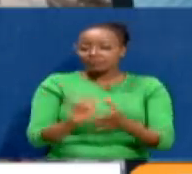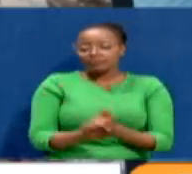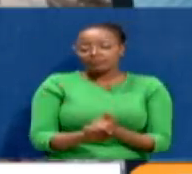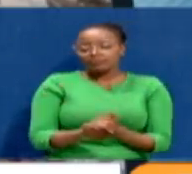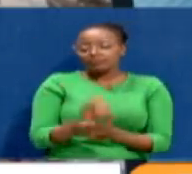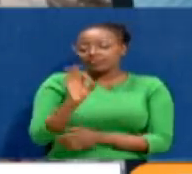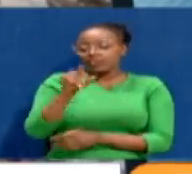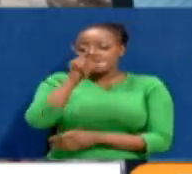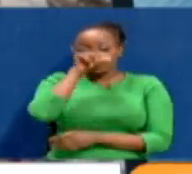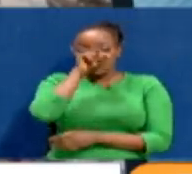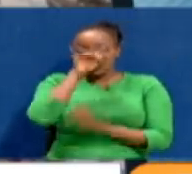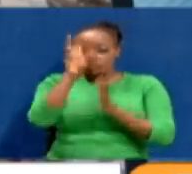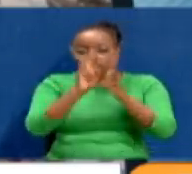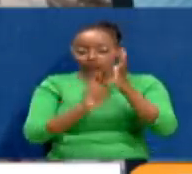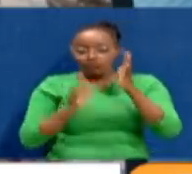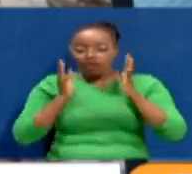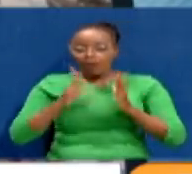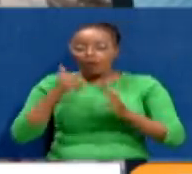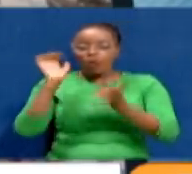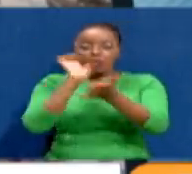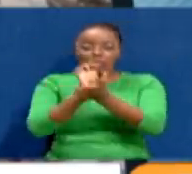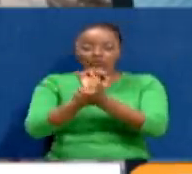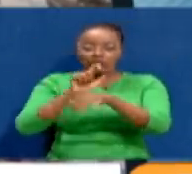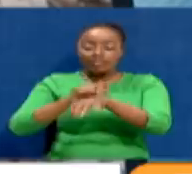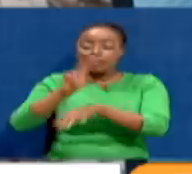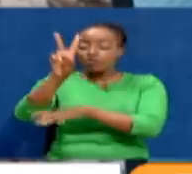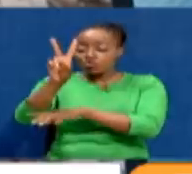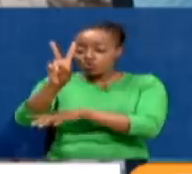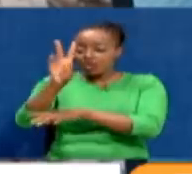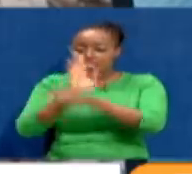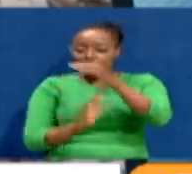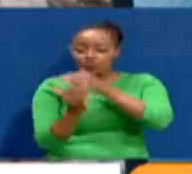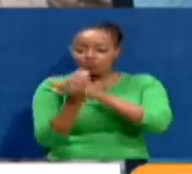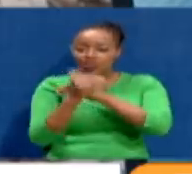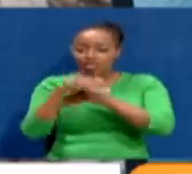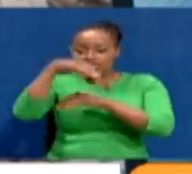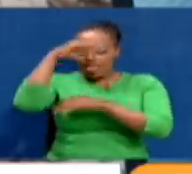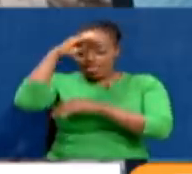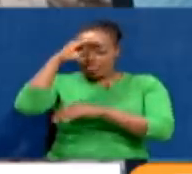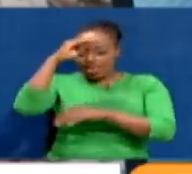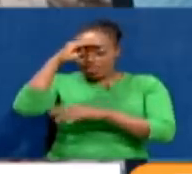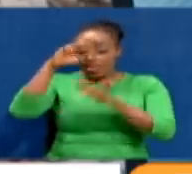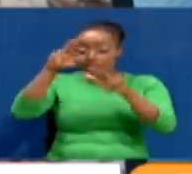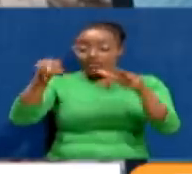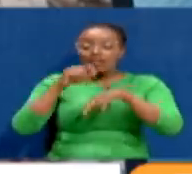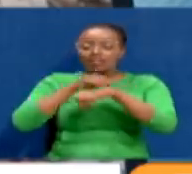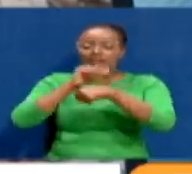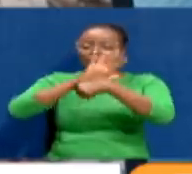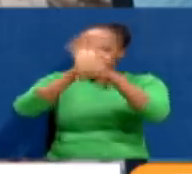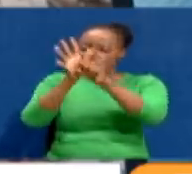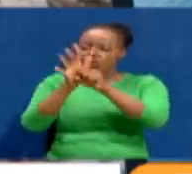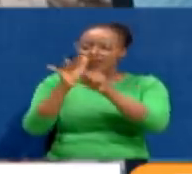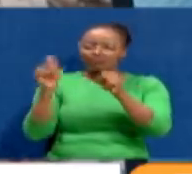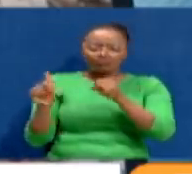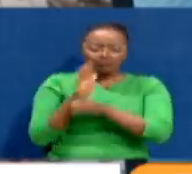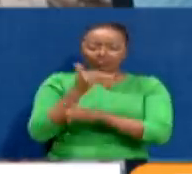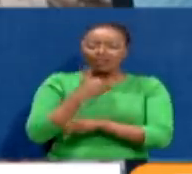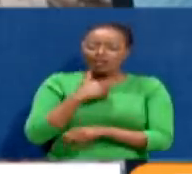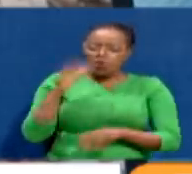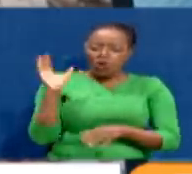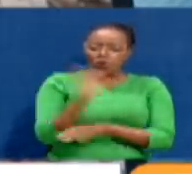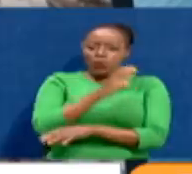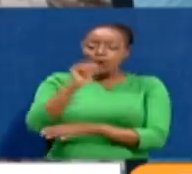Wahiga, if that tweet you are reading from somebody who was not arrested at 2 a.m. in a bar at the time COVID was at its peak, then